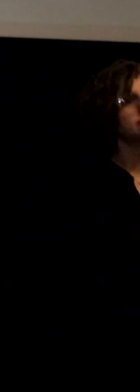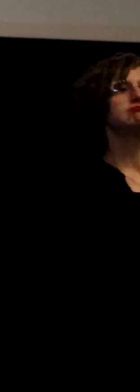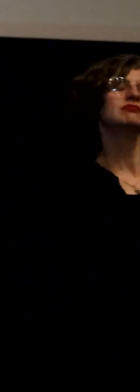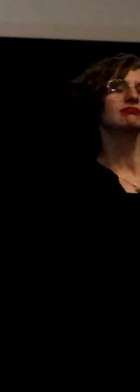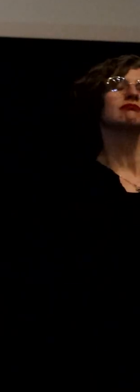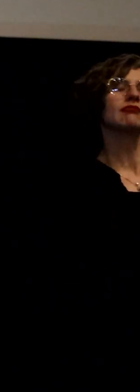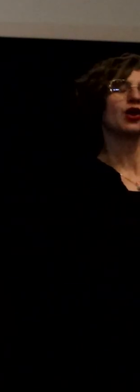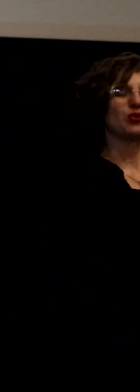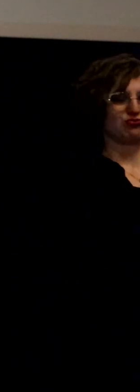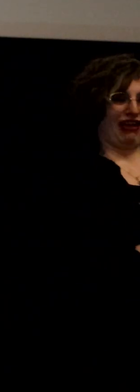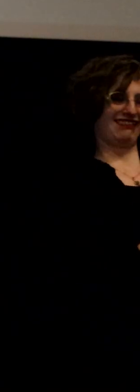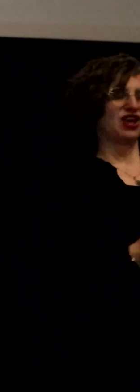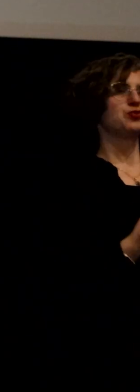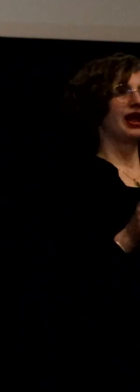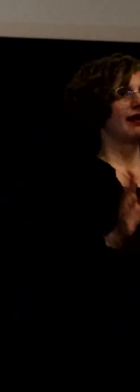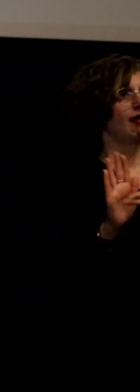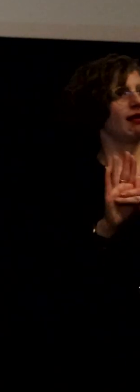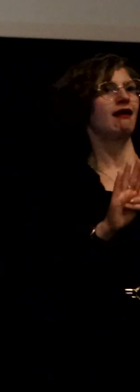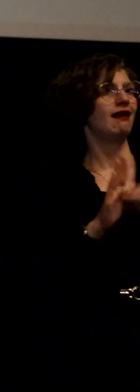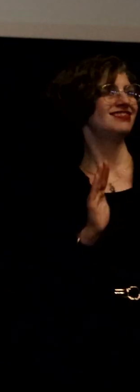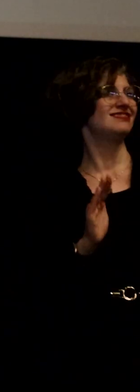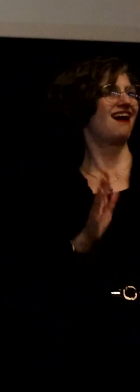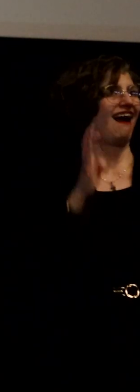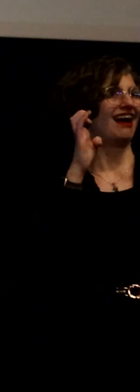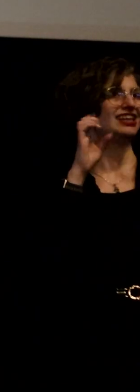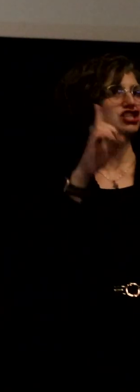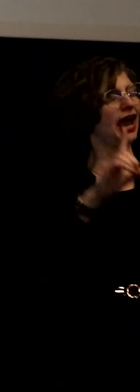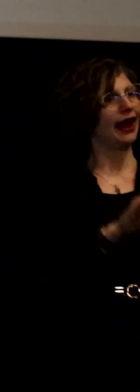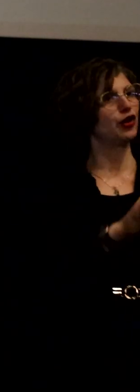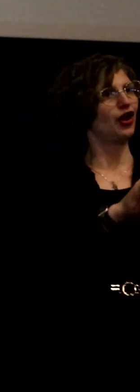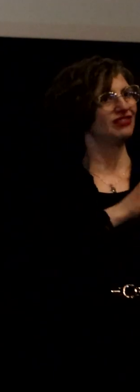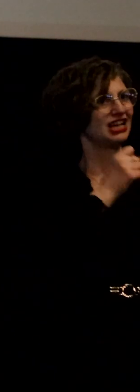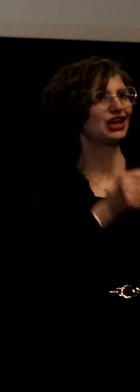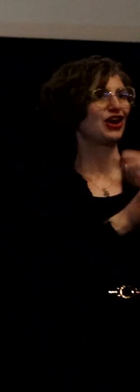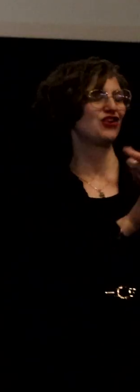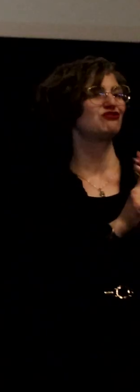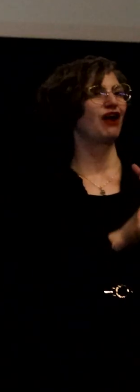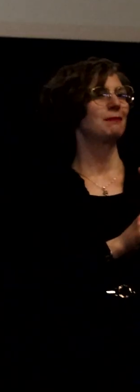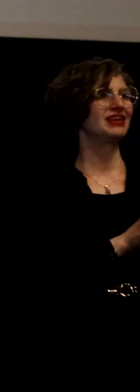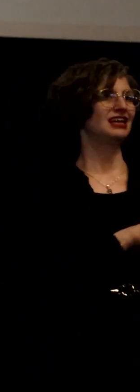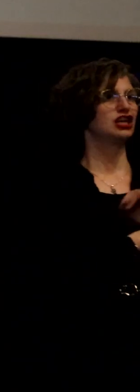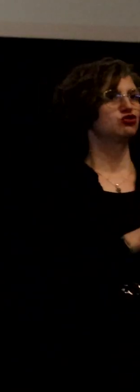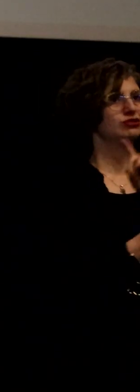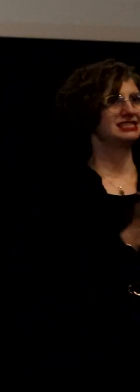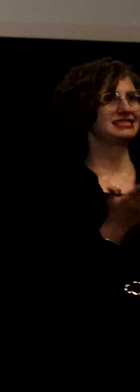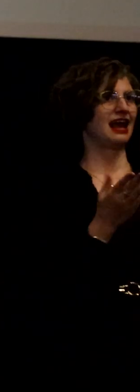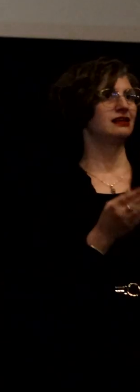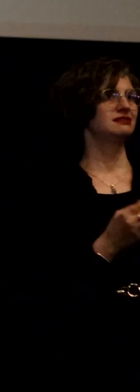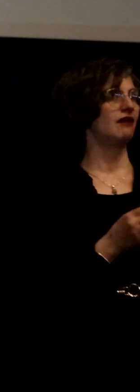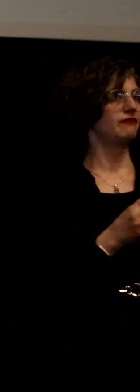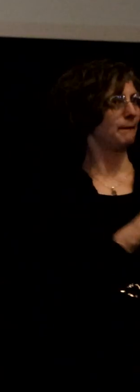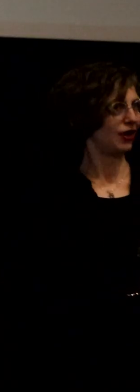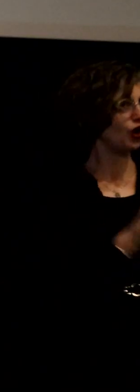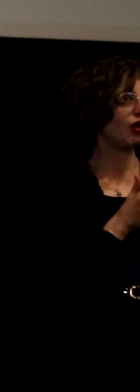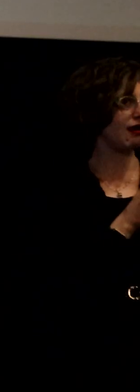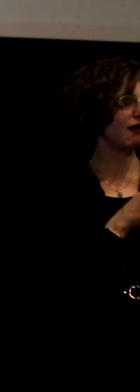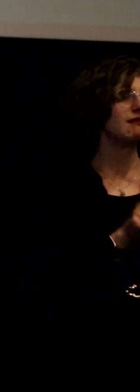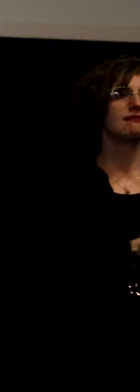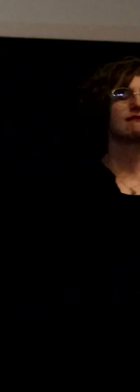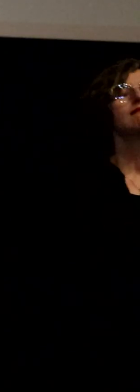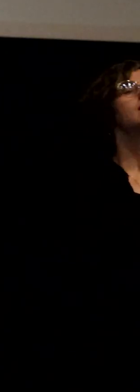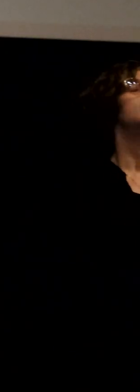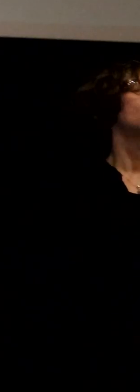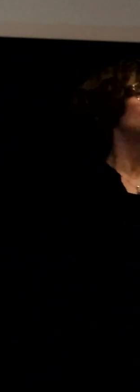Young Educator of the Year by the Industrial Designer Society of America. He also works as the industrial design consultant running his own